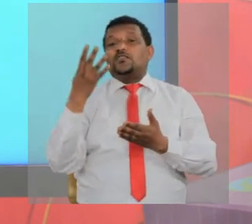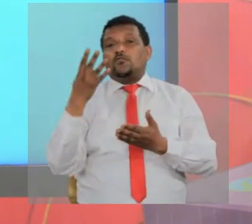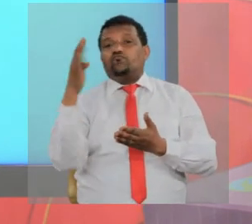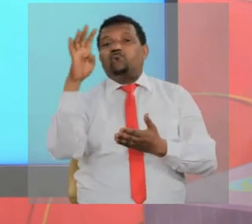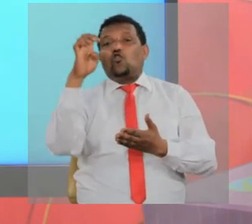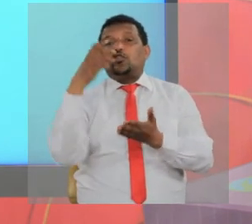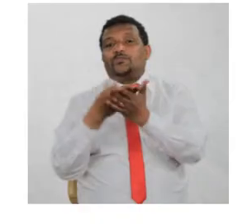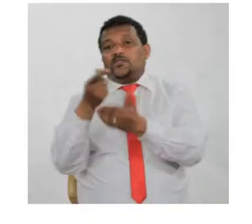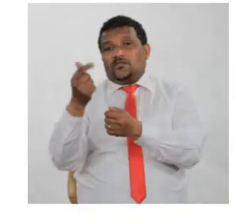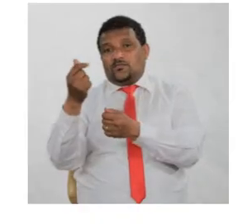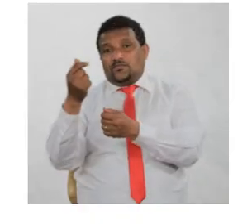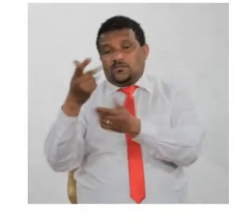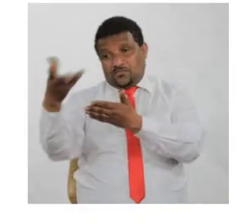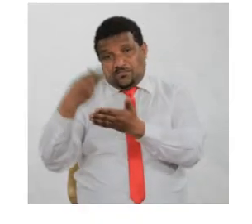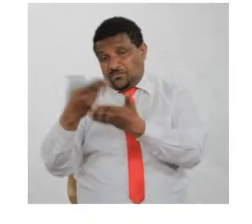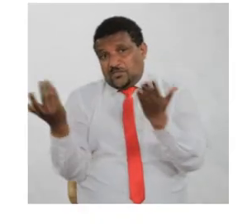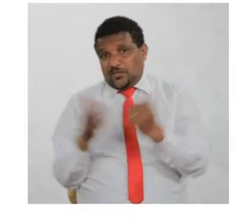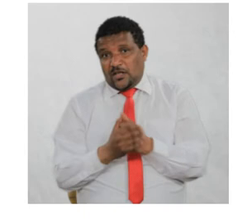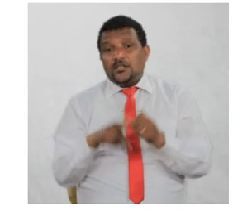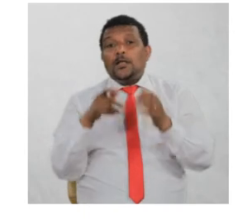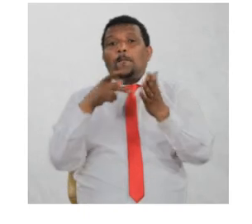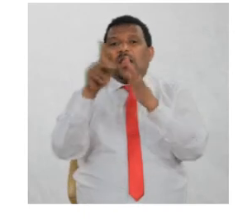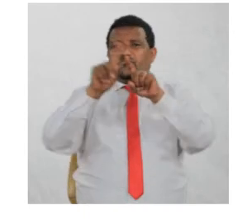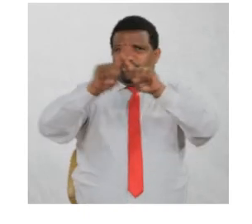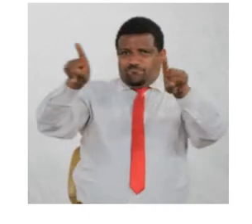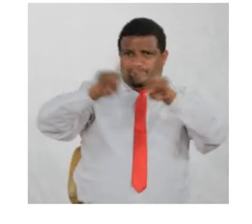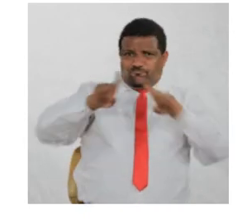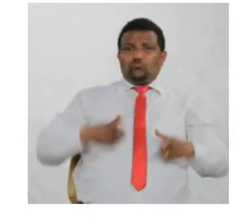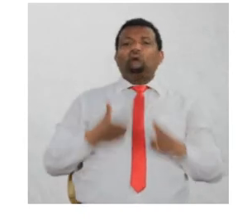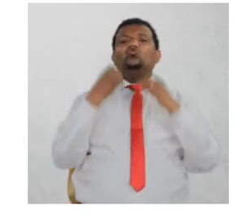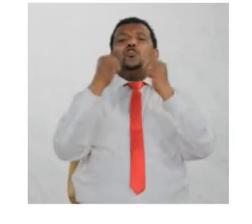other. So there is price discrimination.